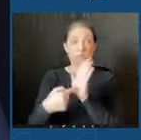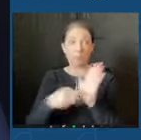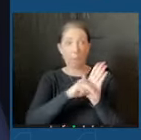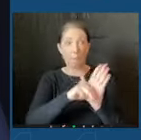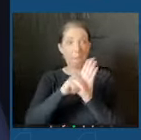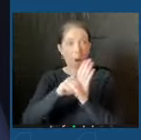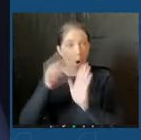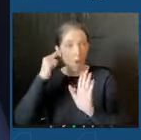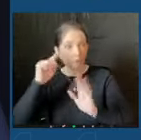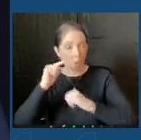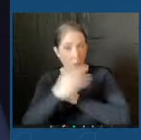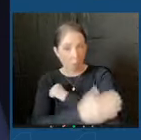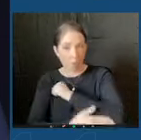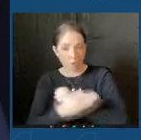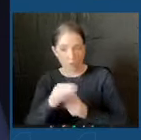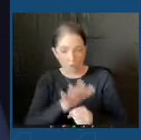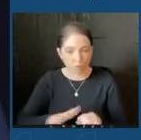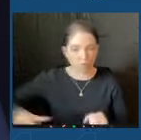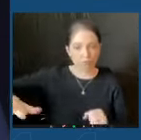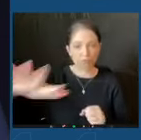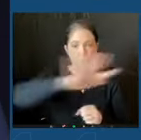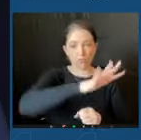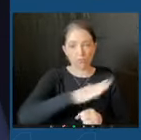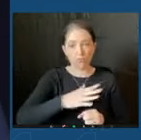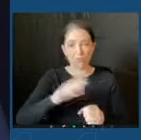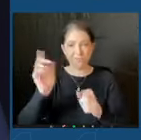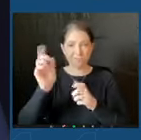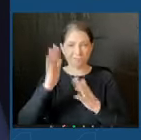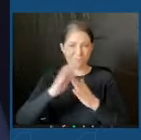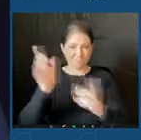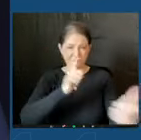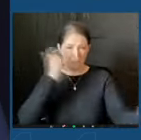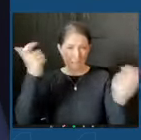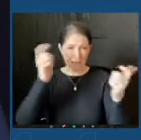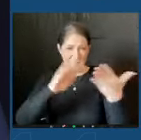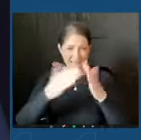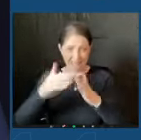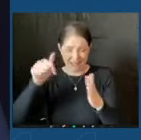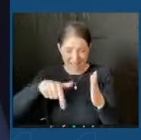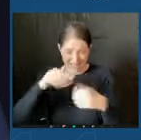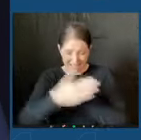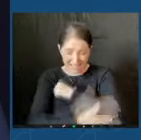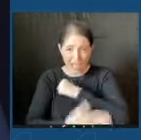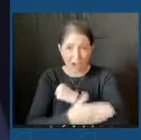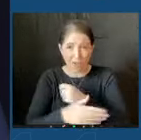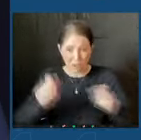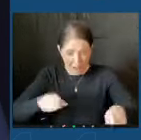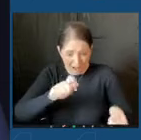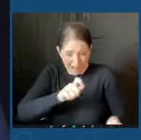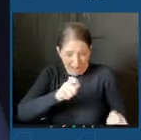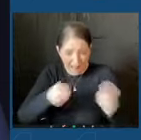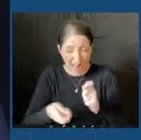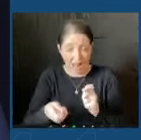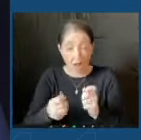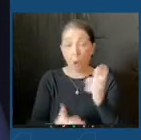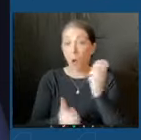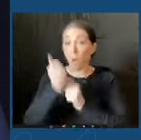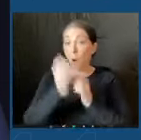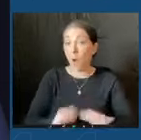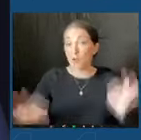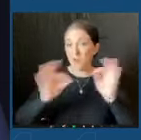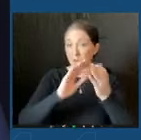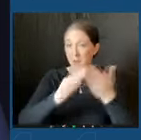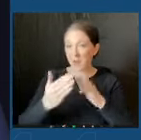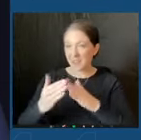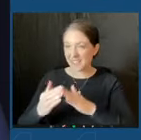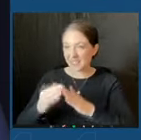can make change in the biggest city in this country, in the most important city, as the mayor has been